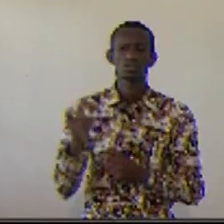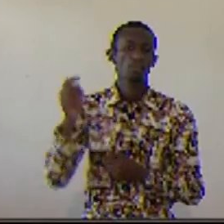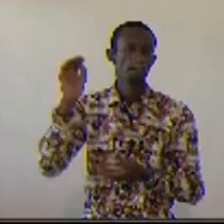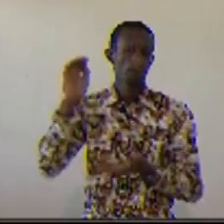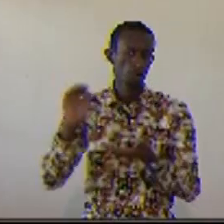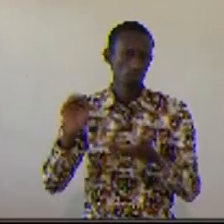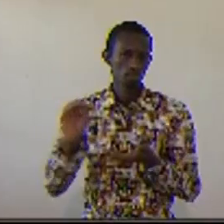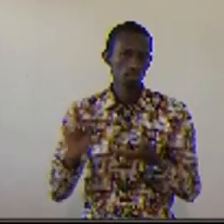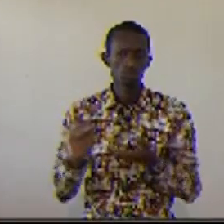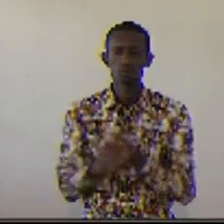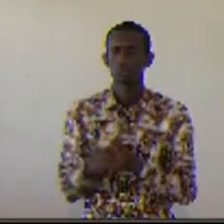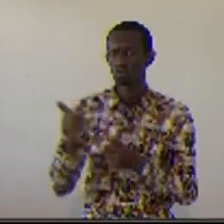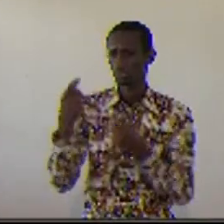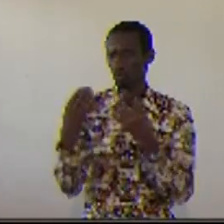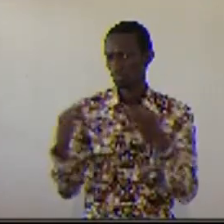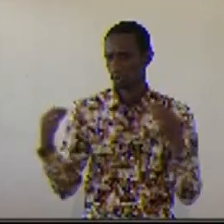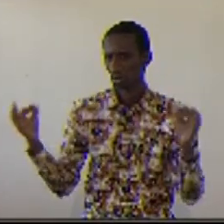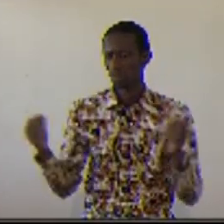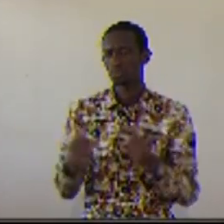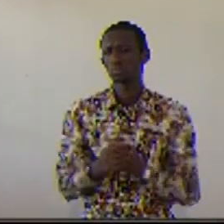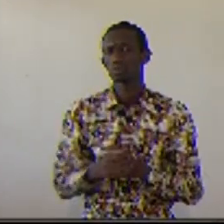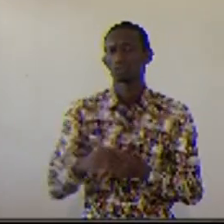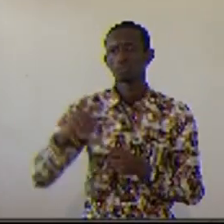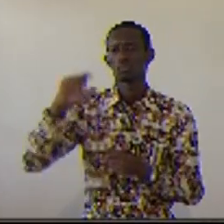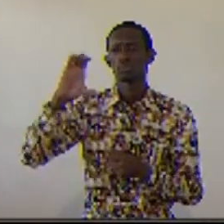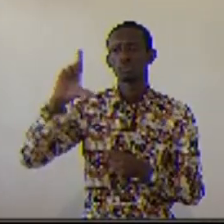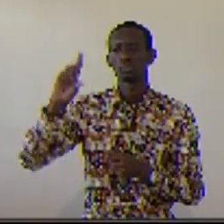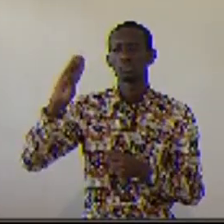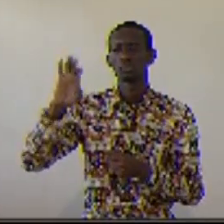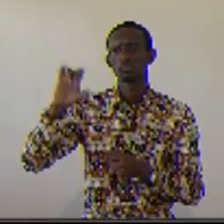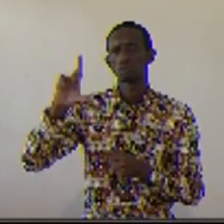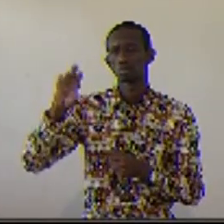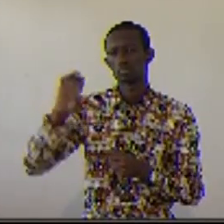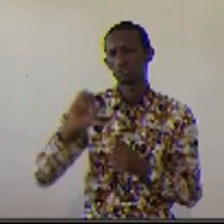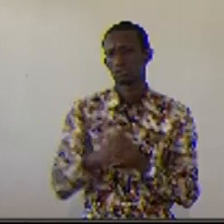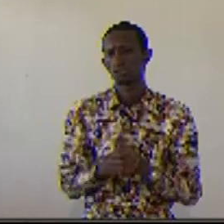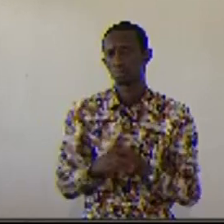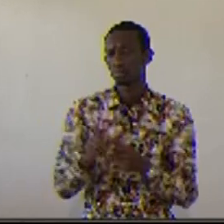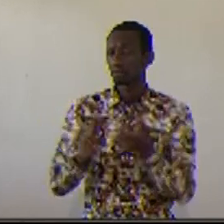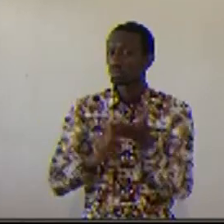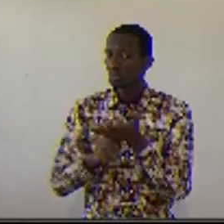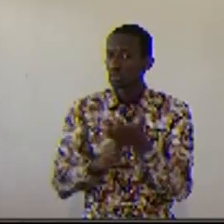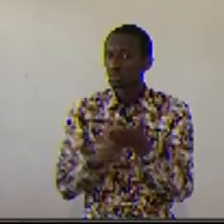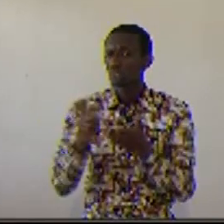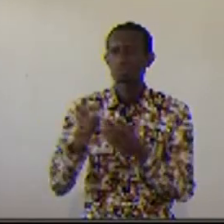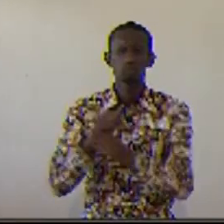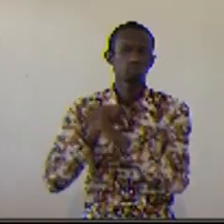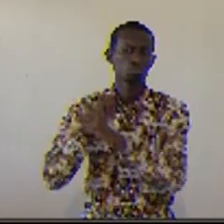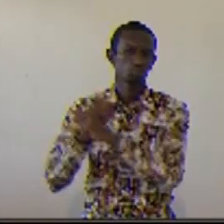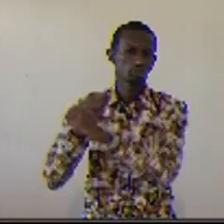free radicals that are constantly being formed in our bodies, used as